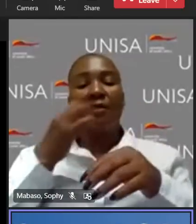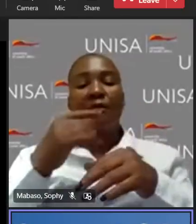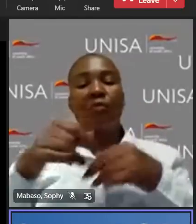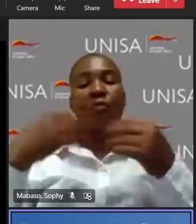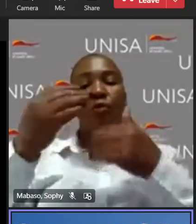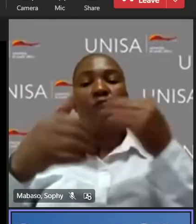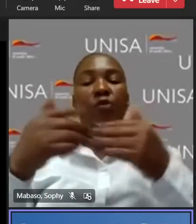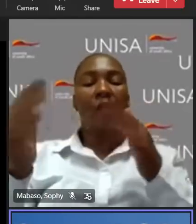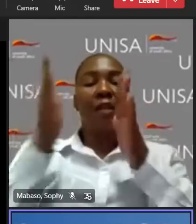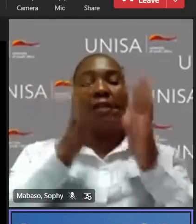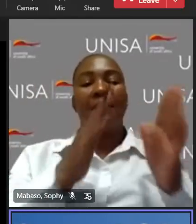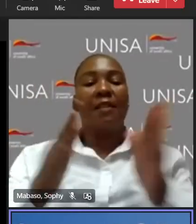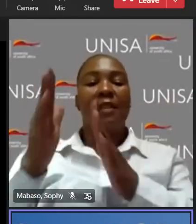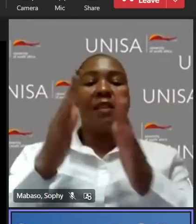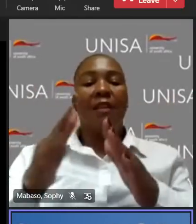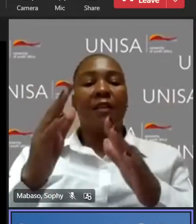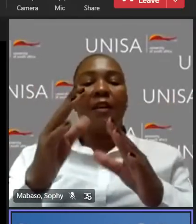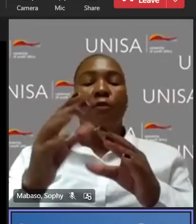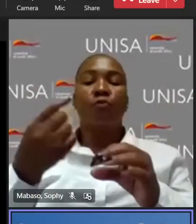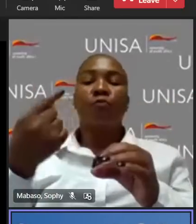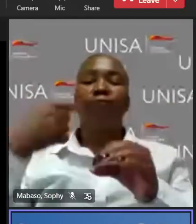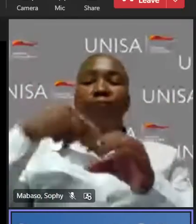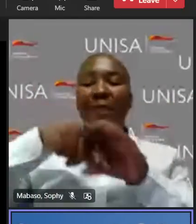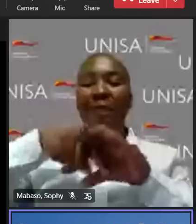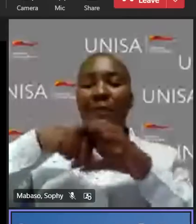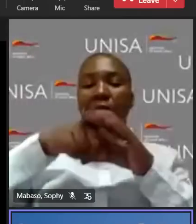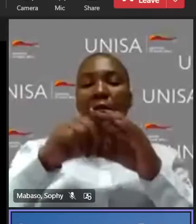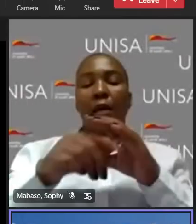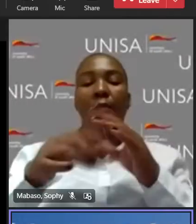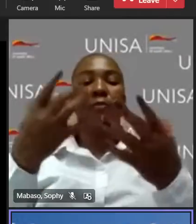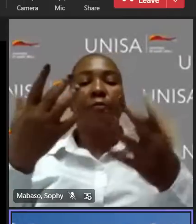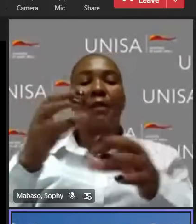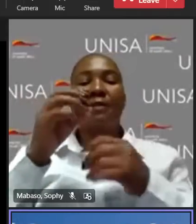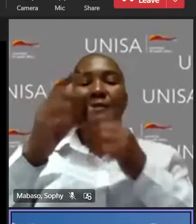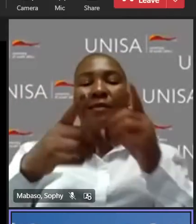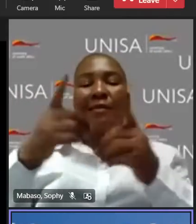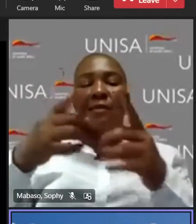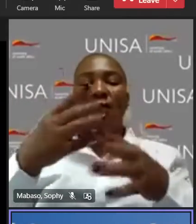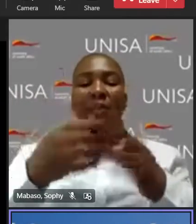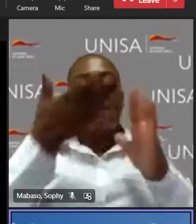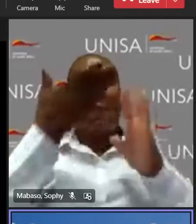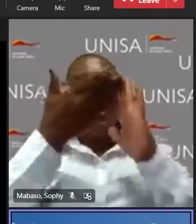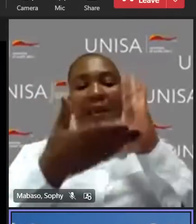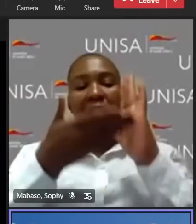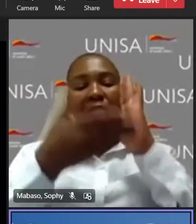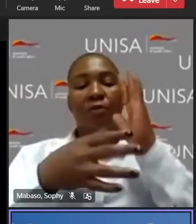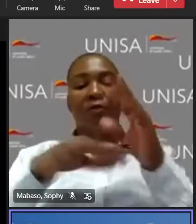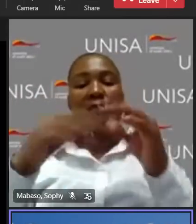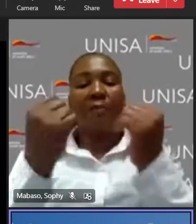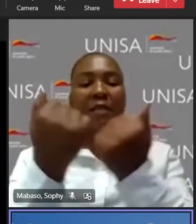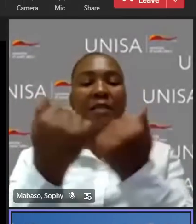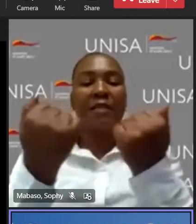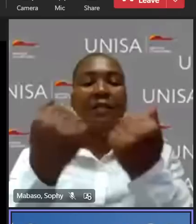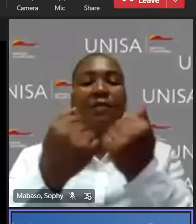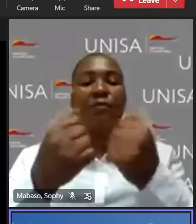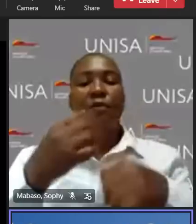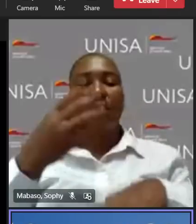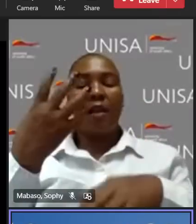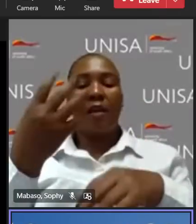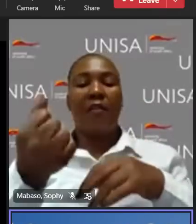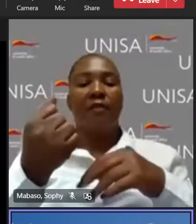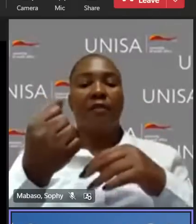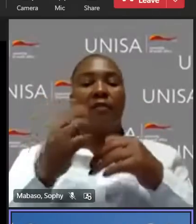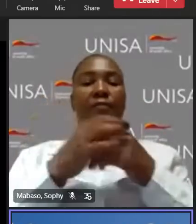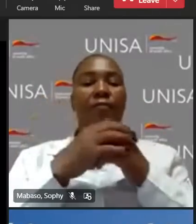I am going to go in detail into them. But this is a list of those bursary schemes that we